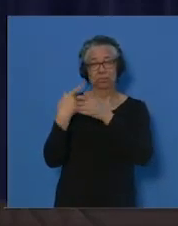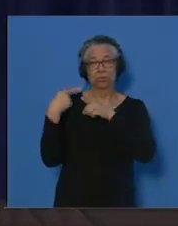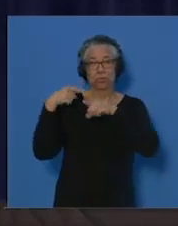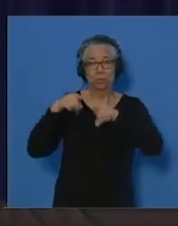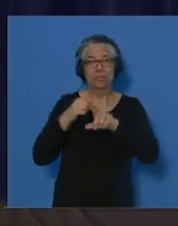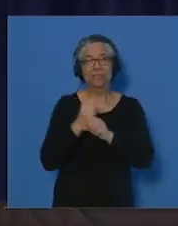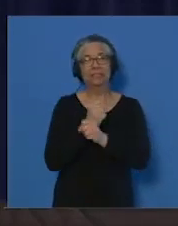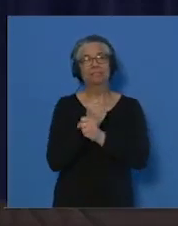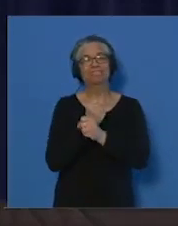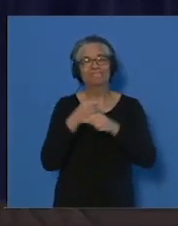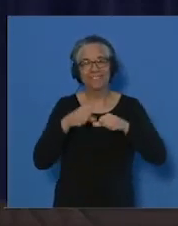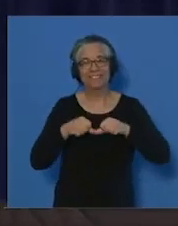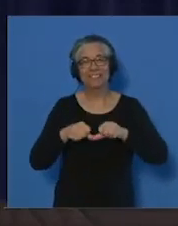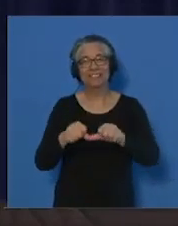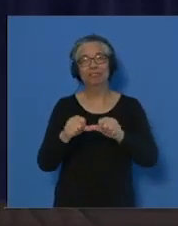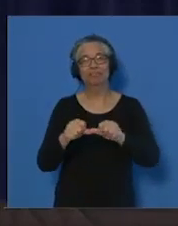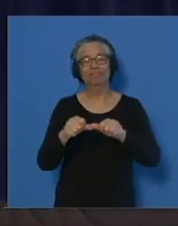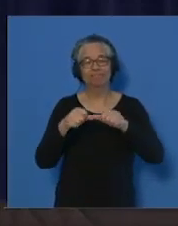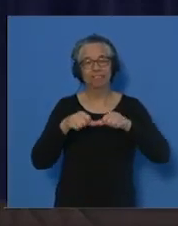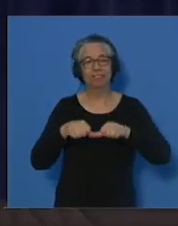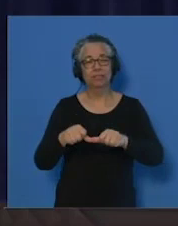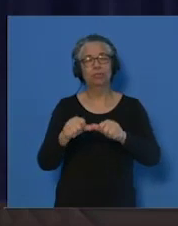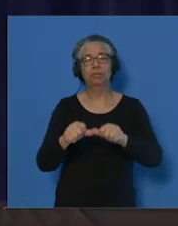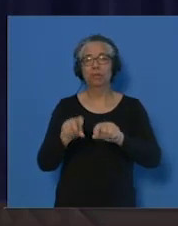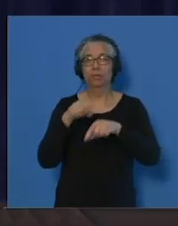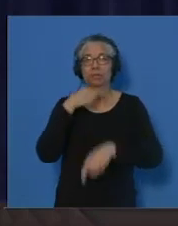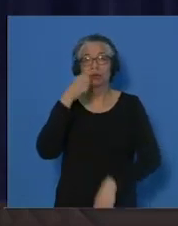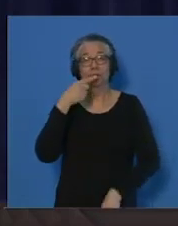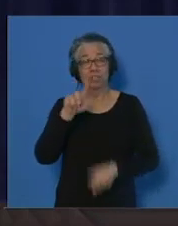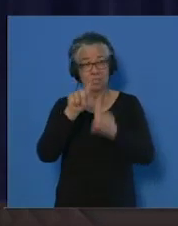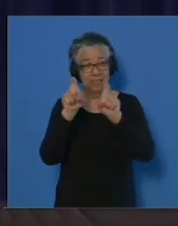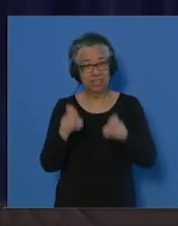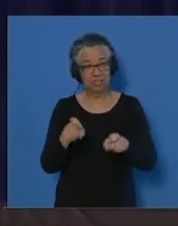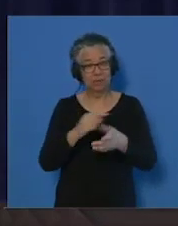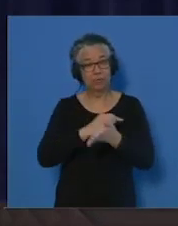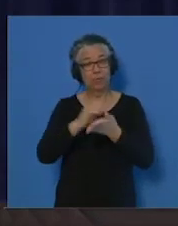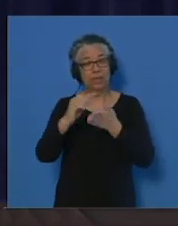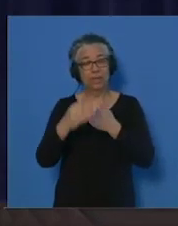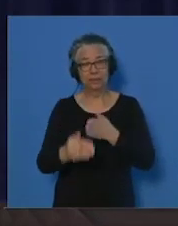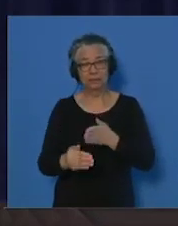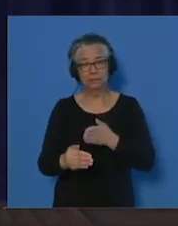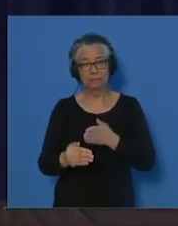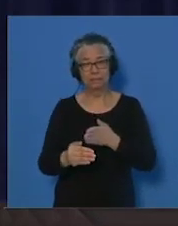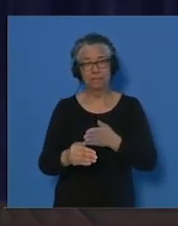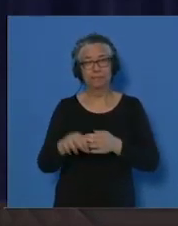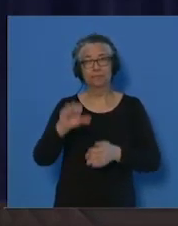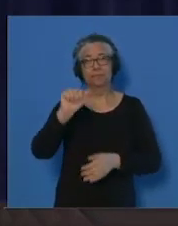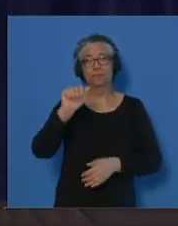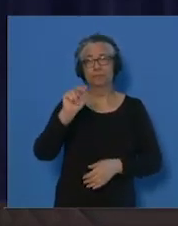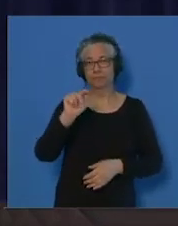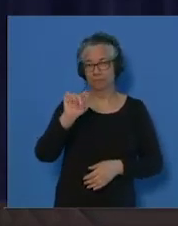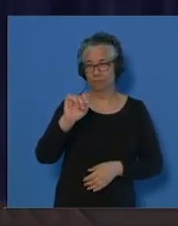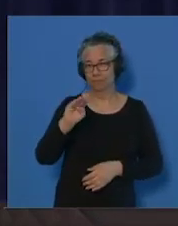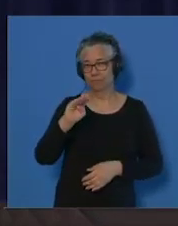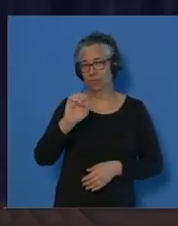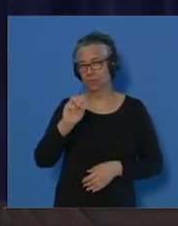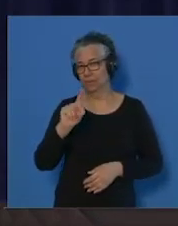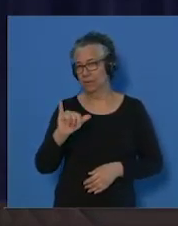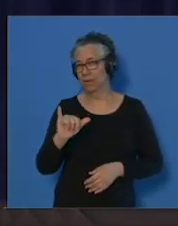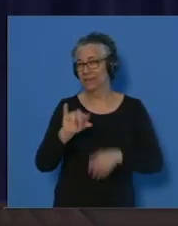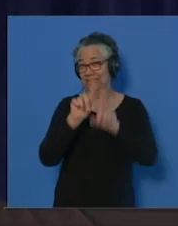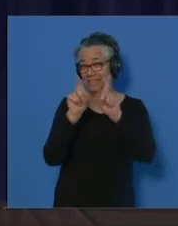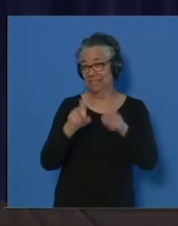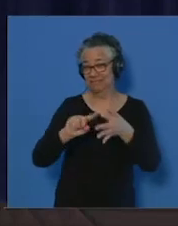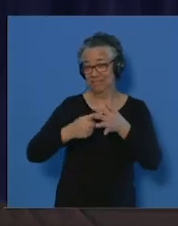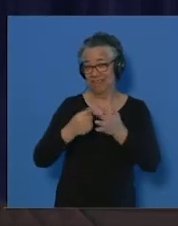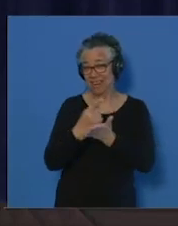the open testing of the population this weekend. Antibody testing started last Saturday at the government